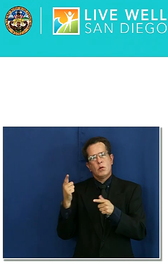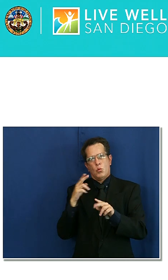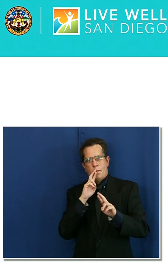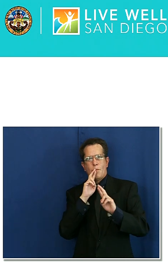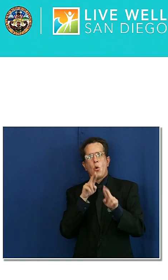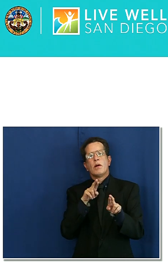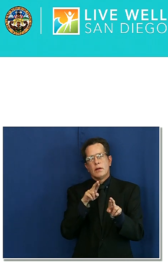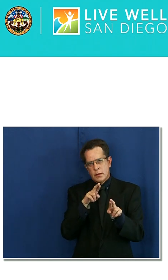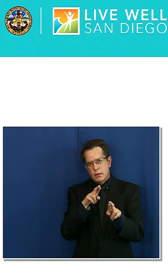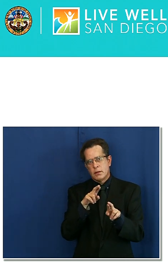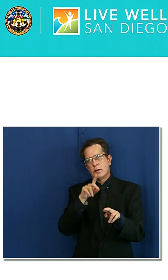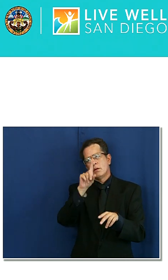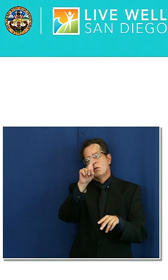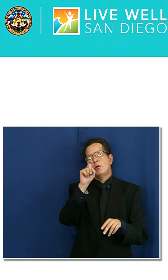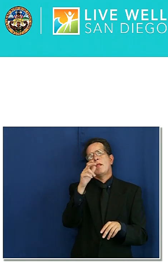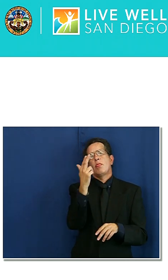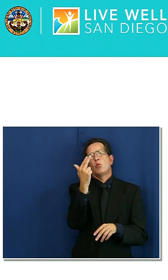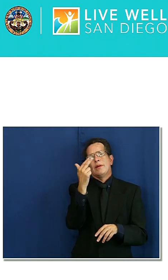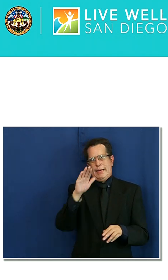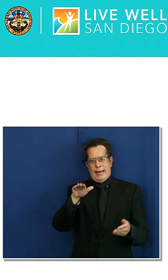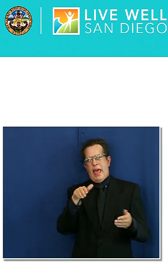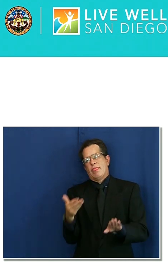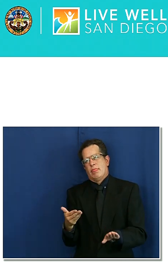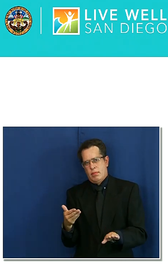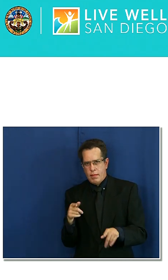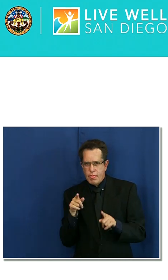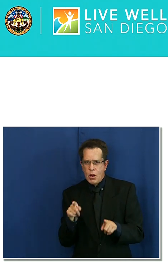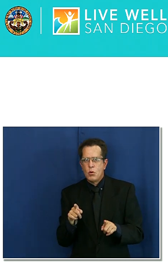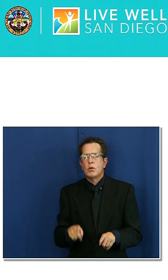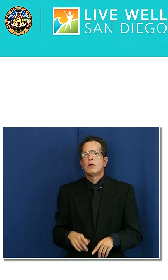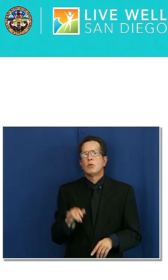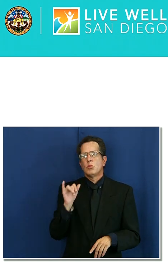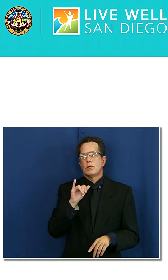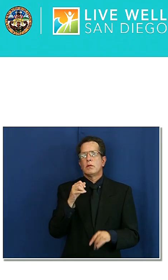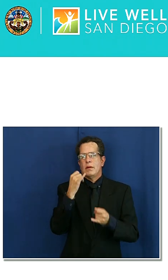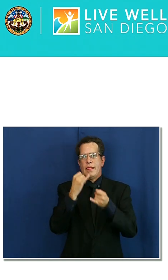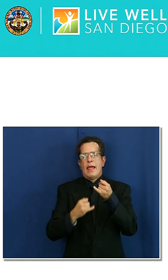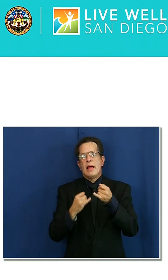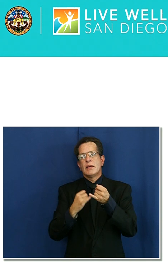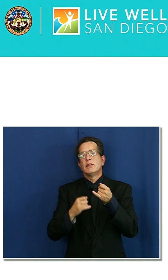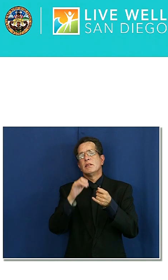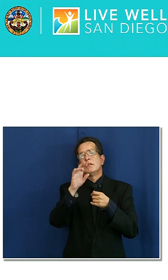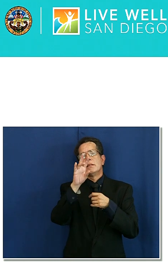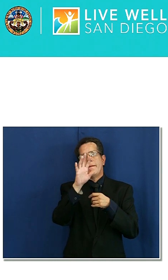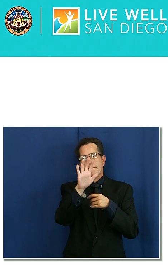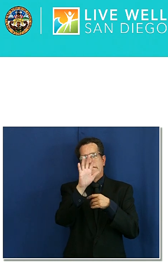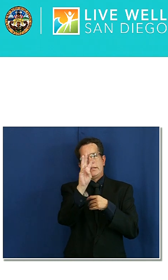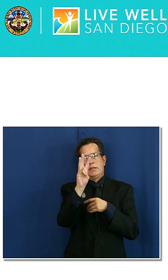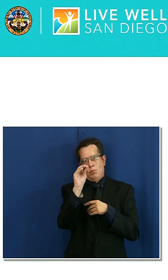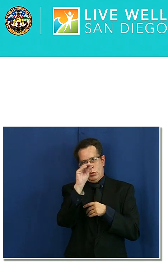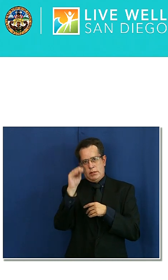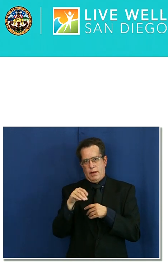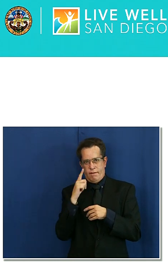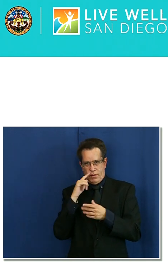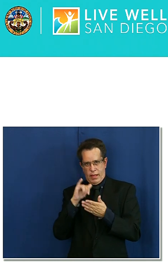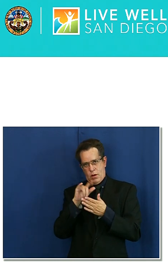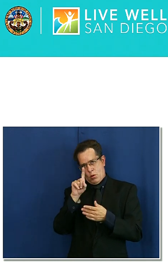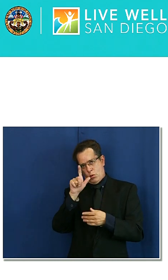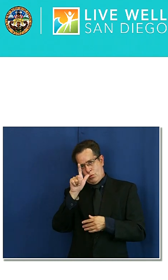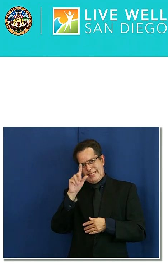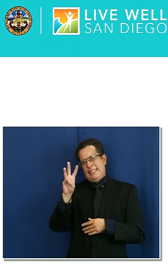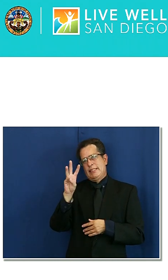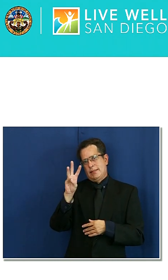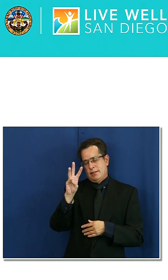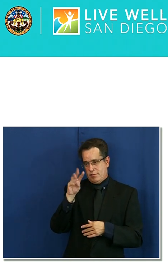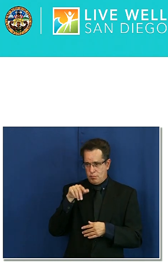which includes 113 deaths. Lastly, 70, or 56% of the 126 active